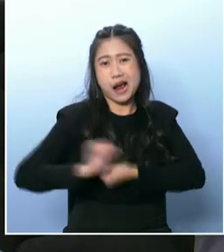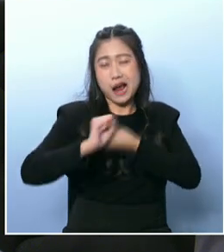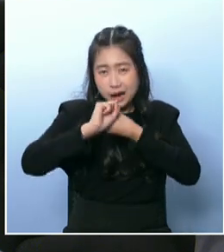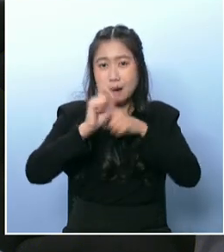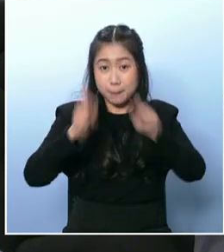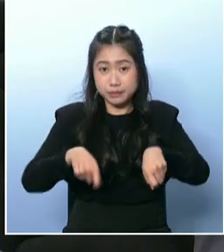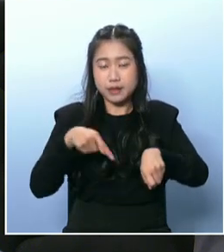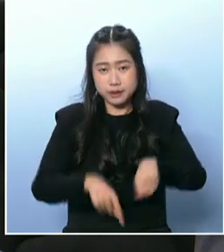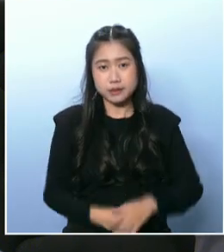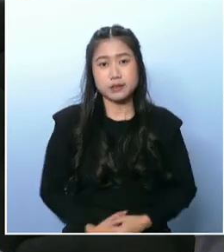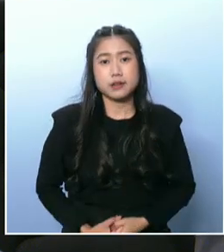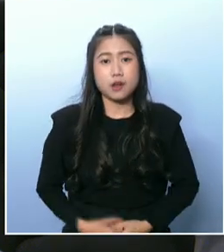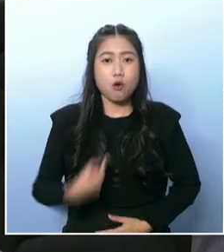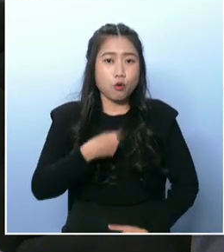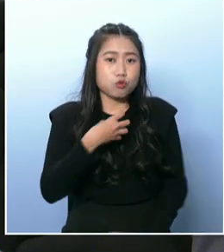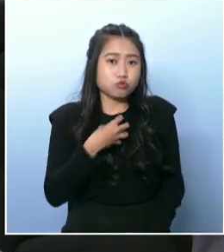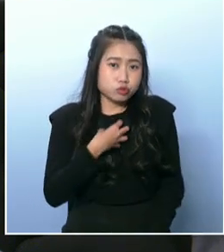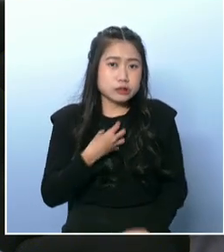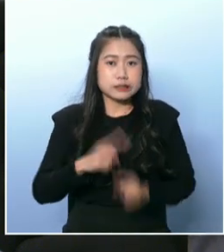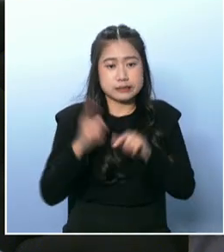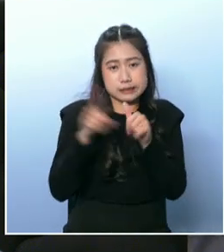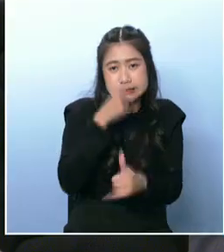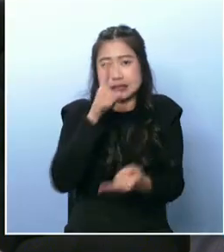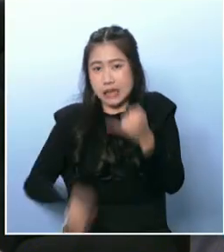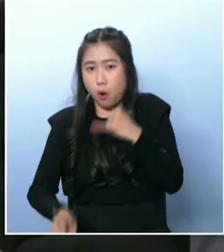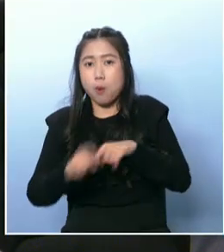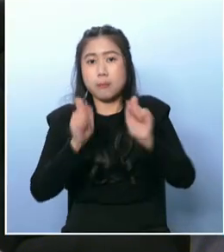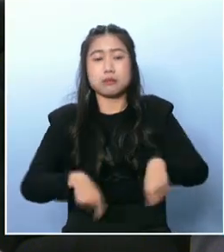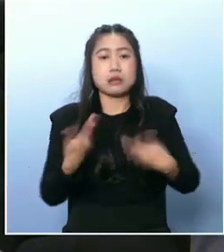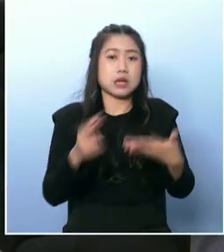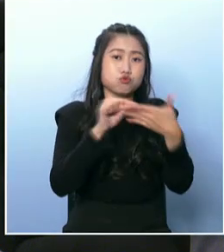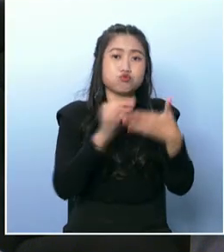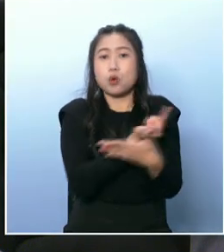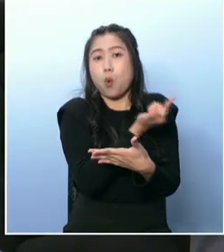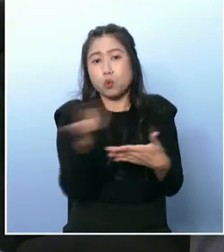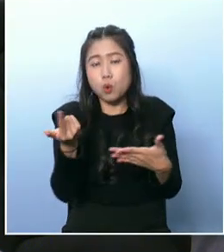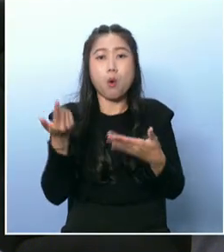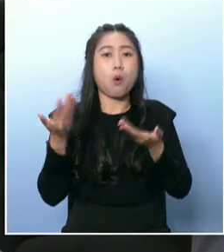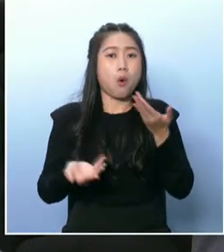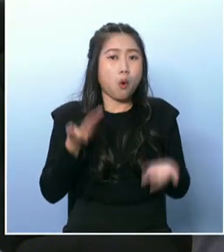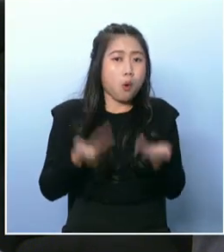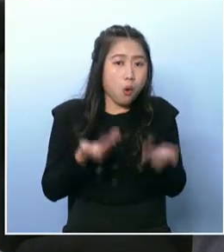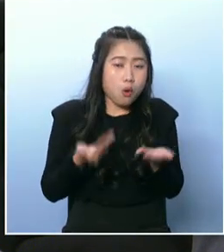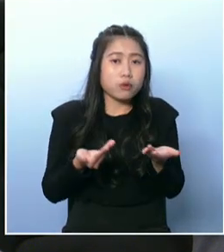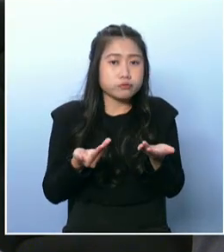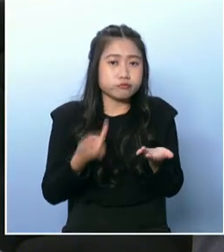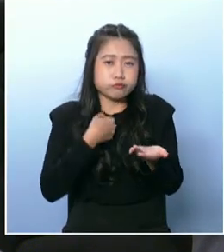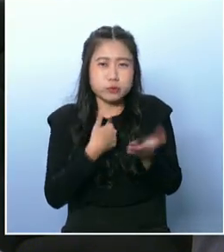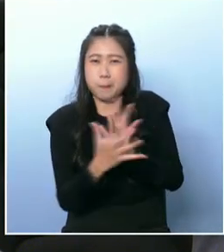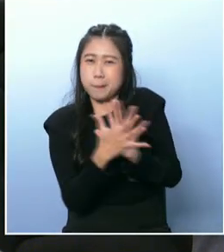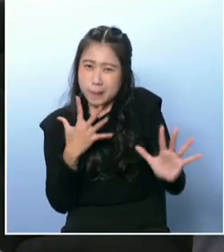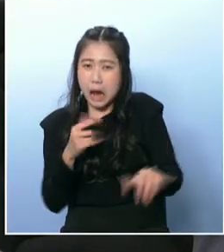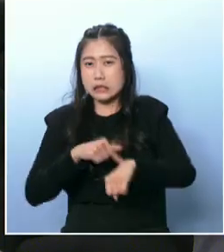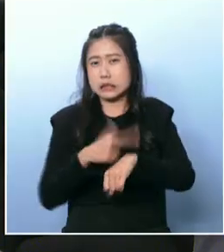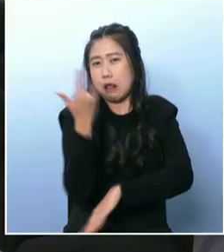the increase of places for mildly mentally handicapped children, I think it is just a question of priority, because we need